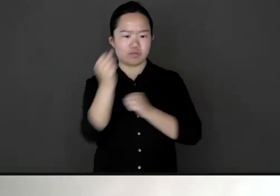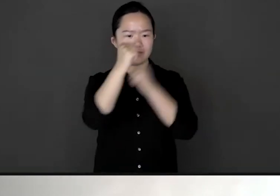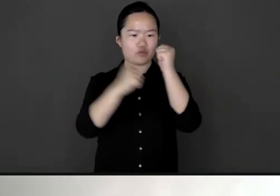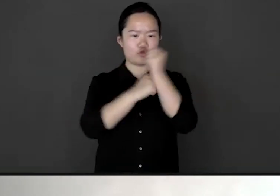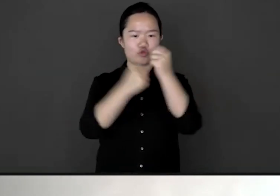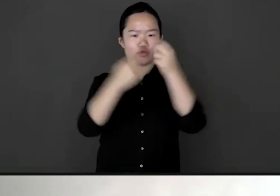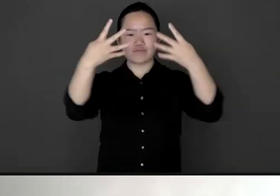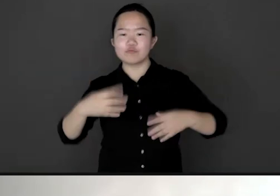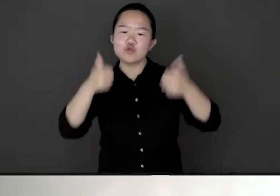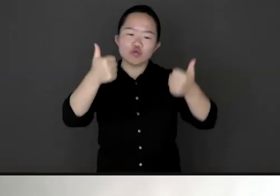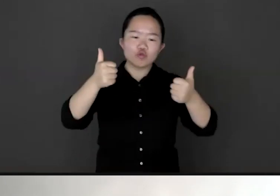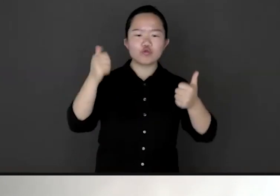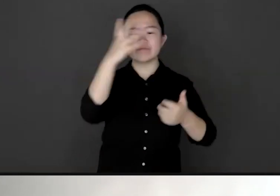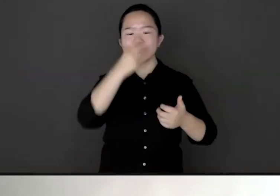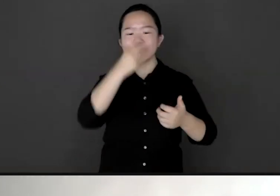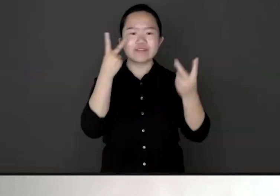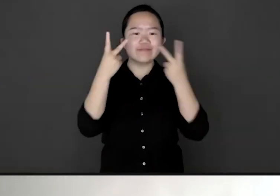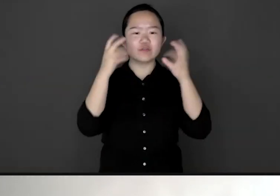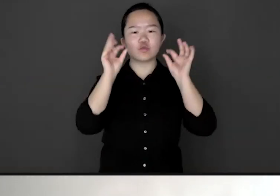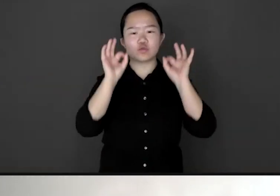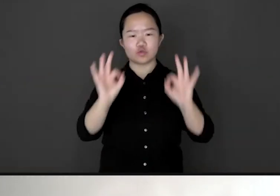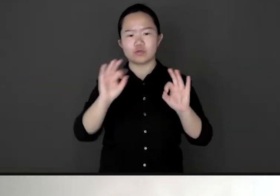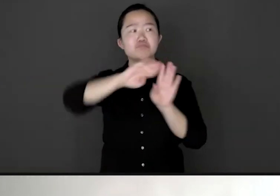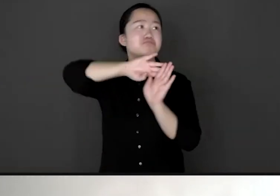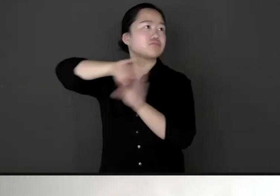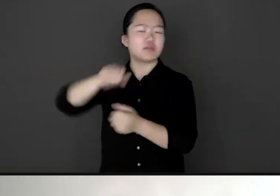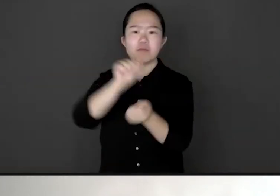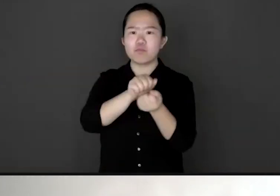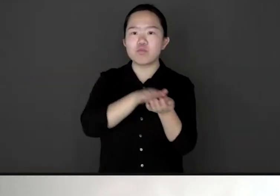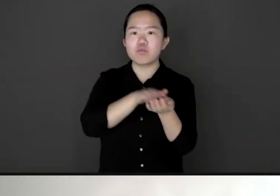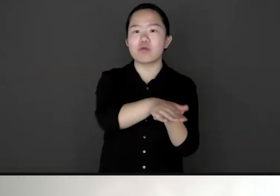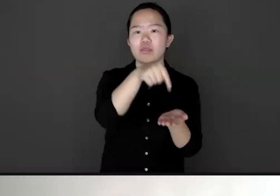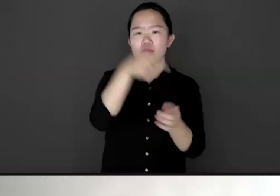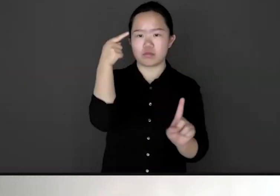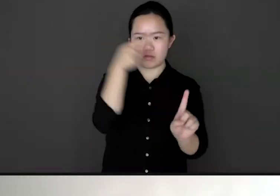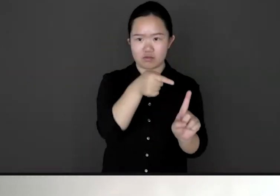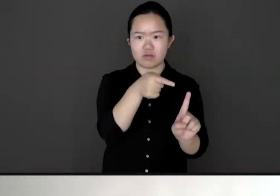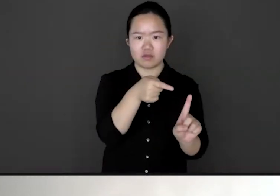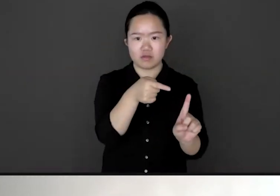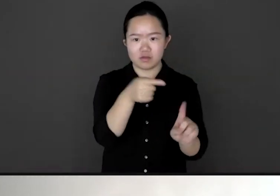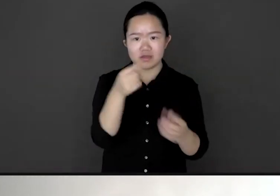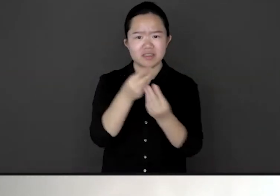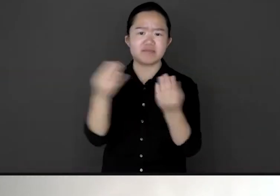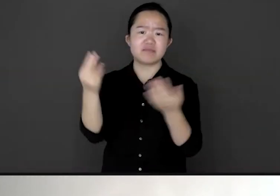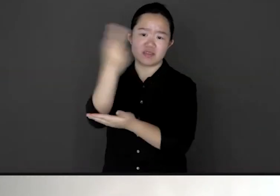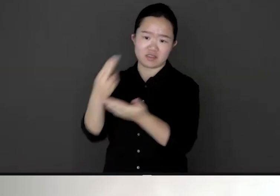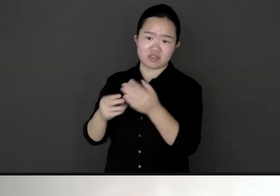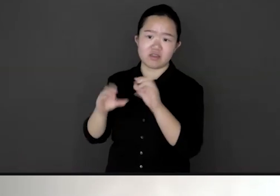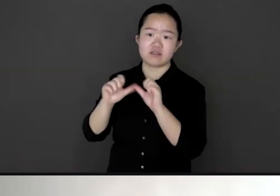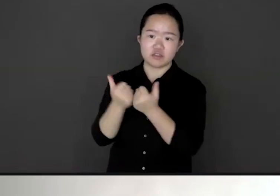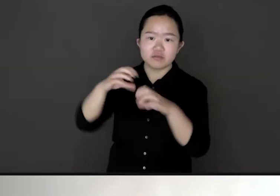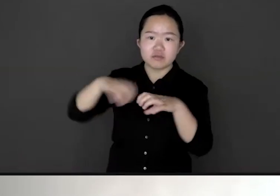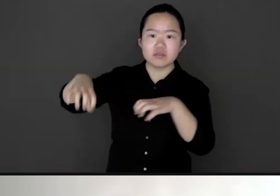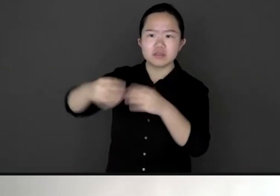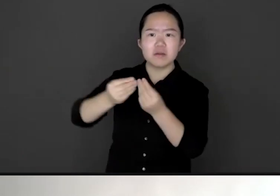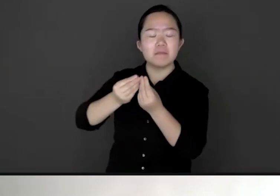this is such a pain. Accessibility, we'll just send it to you. Get it done for us, right? They'll do the basics. They'll do color contrast.